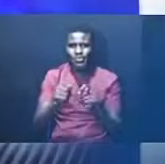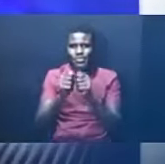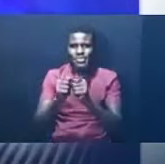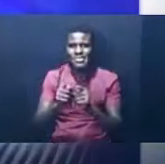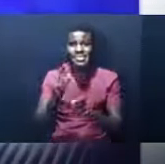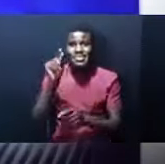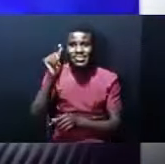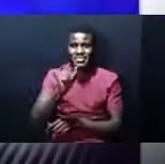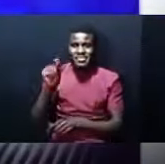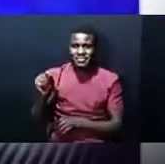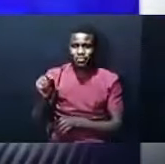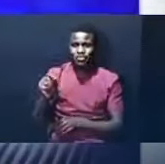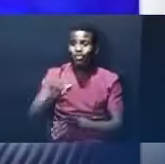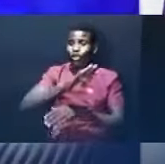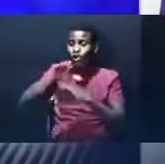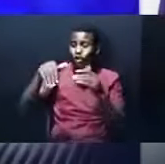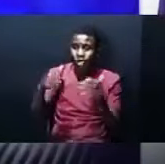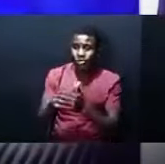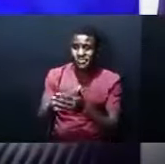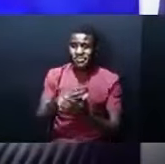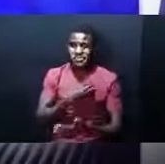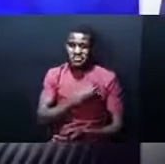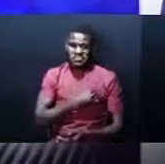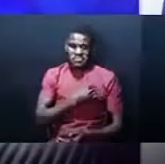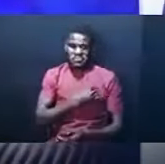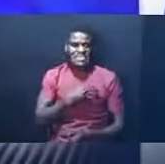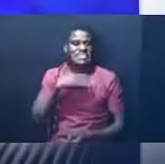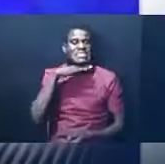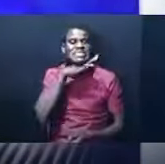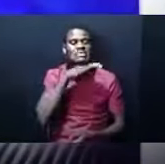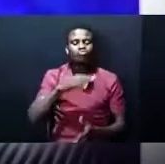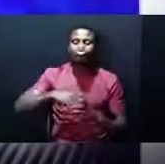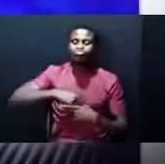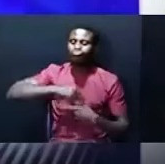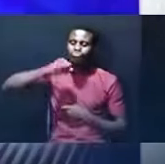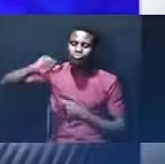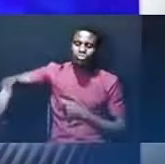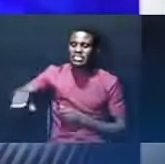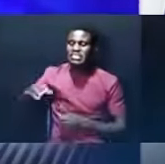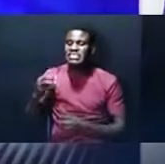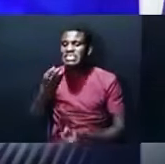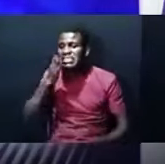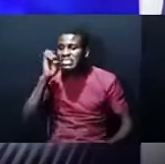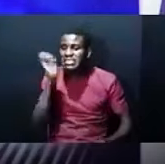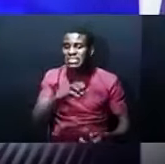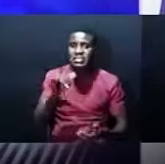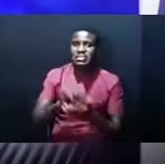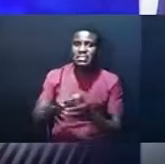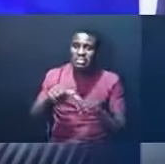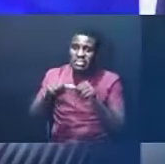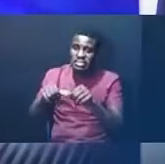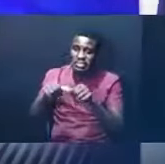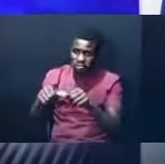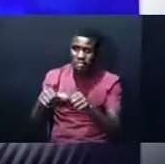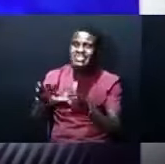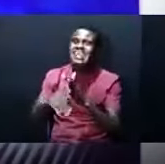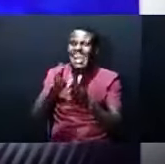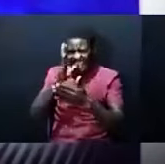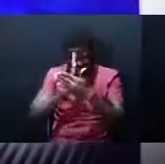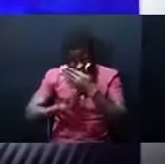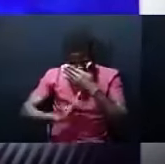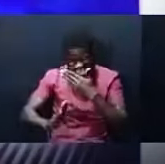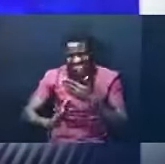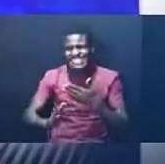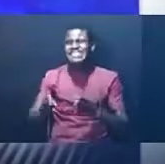Therefore, get rid of all moral filth and the evil that is so prevalent, and humbly accept